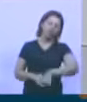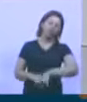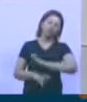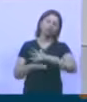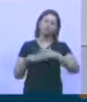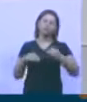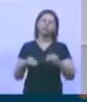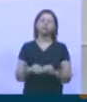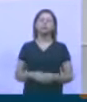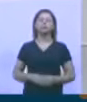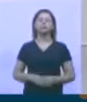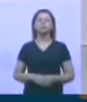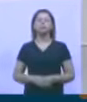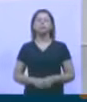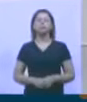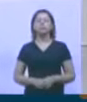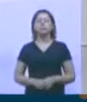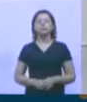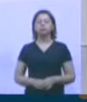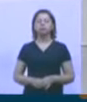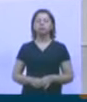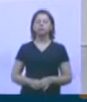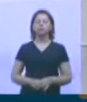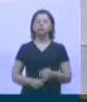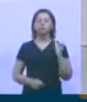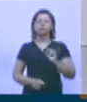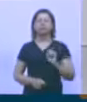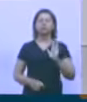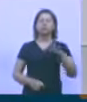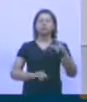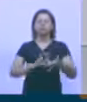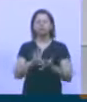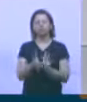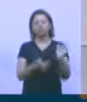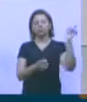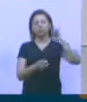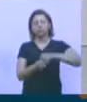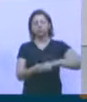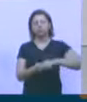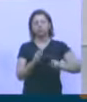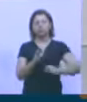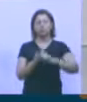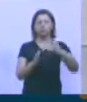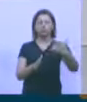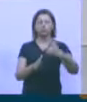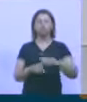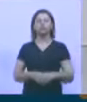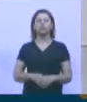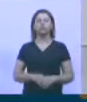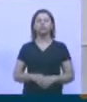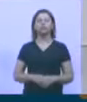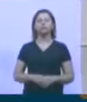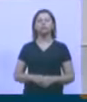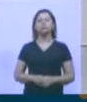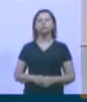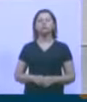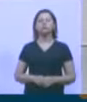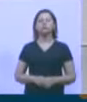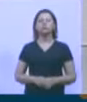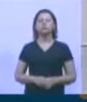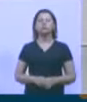when Jesus comes at the second coming, para que quando Jesus vier na sua segunda vinda, he will find